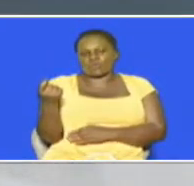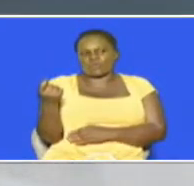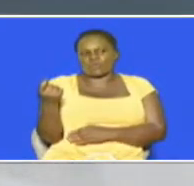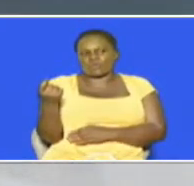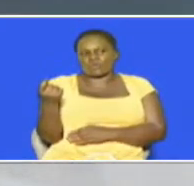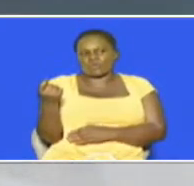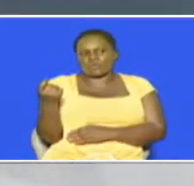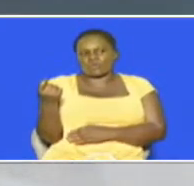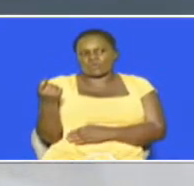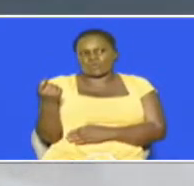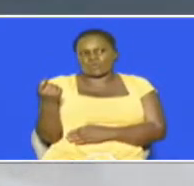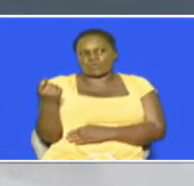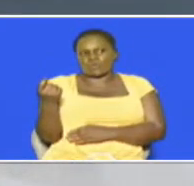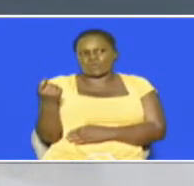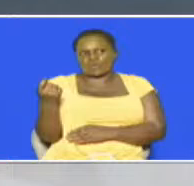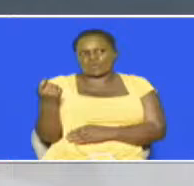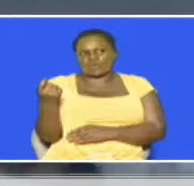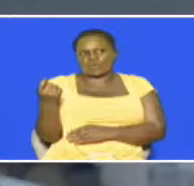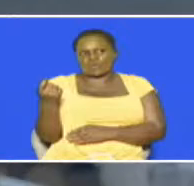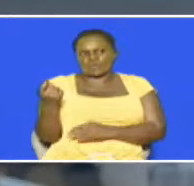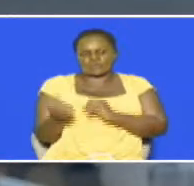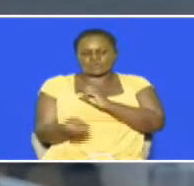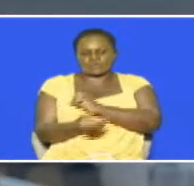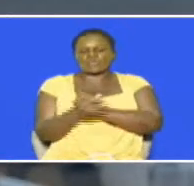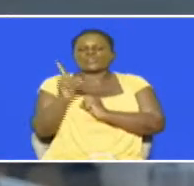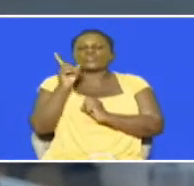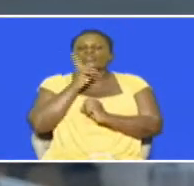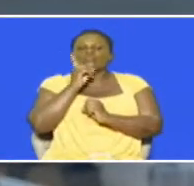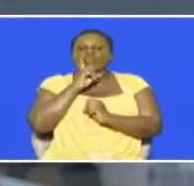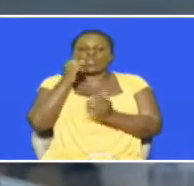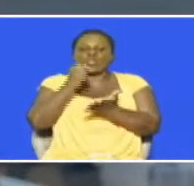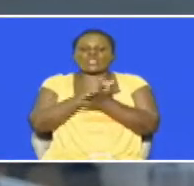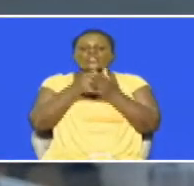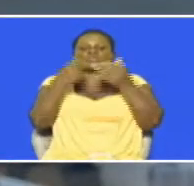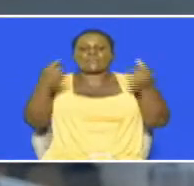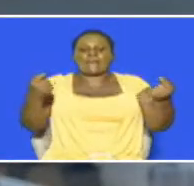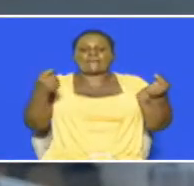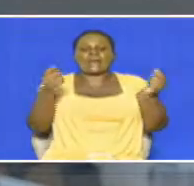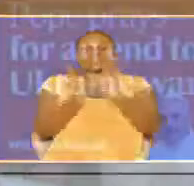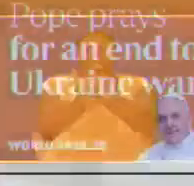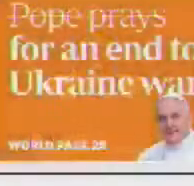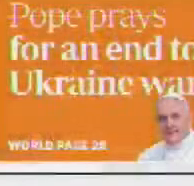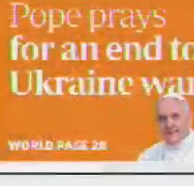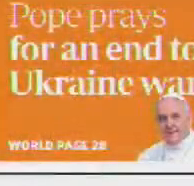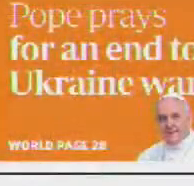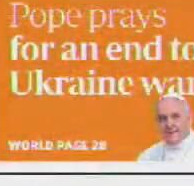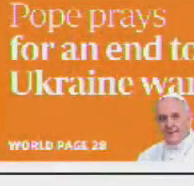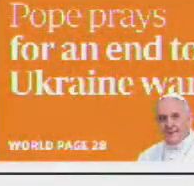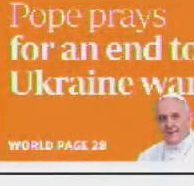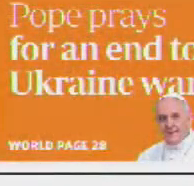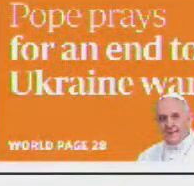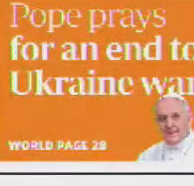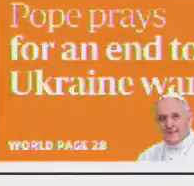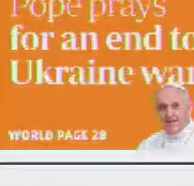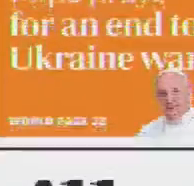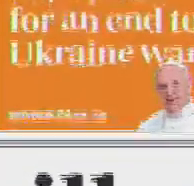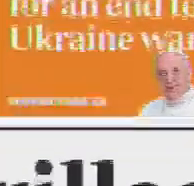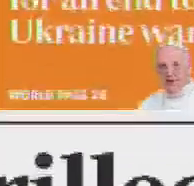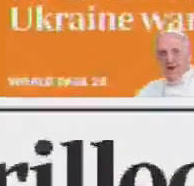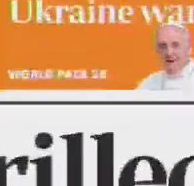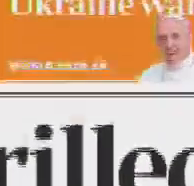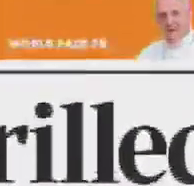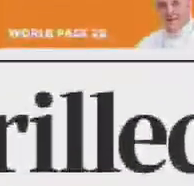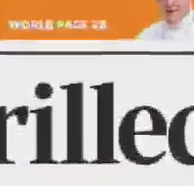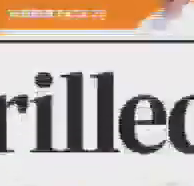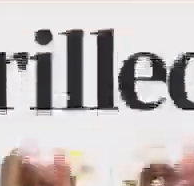That particular story will equally be broken down in tomorrow's copy of the Standard, that is Kenya's bold newspaper. But the headline